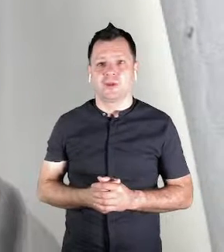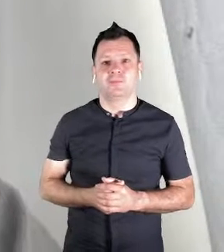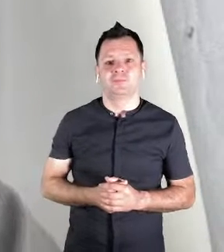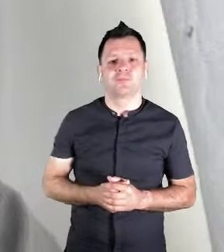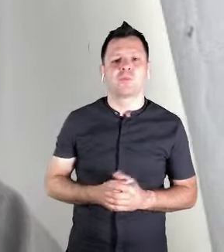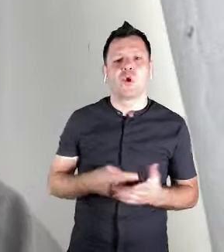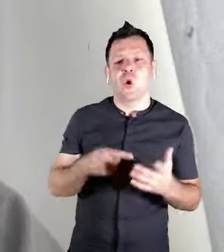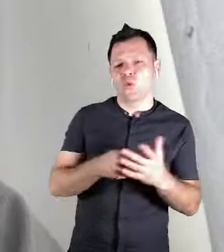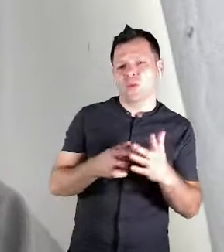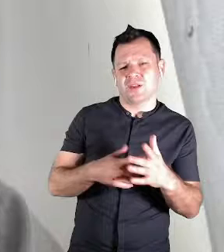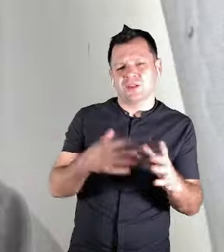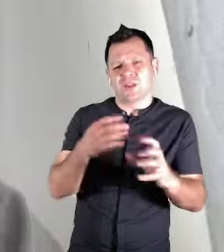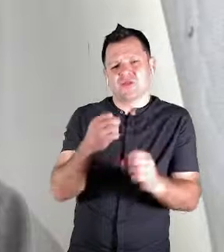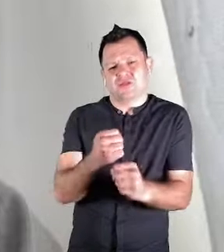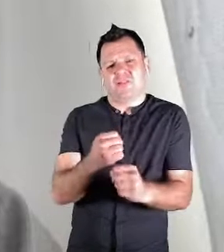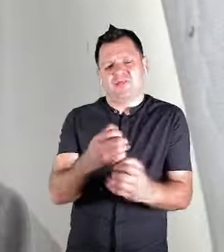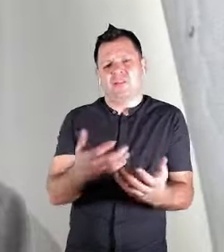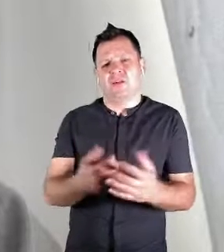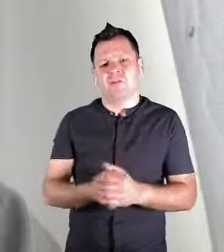rigidity of this